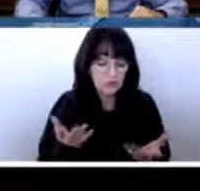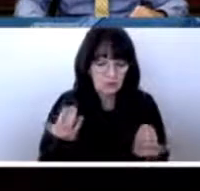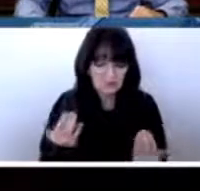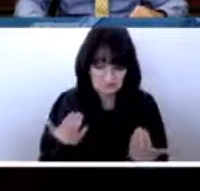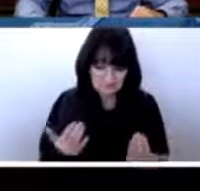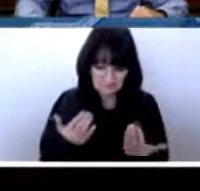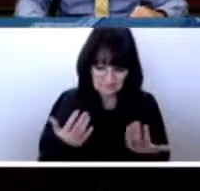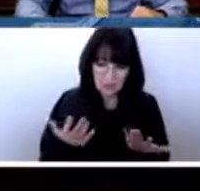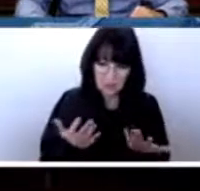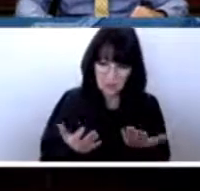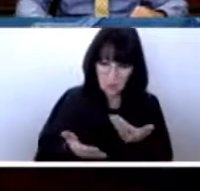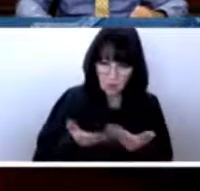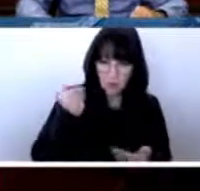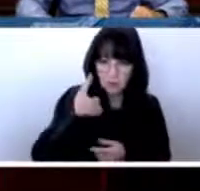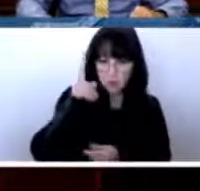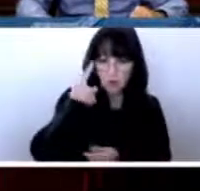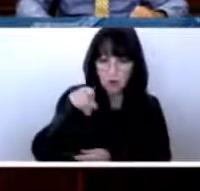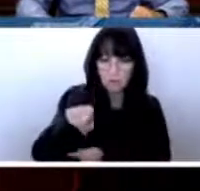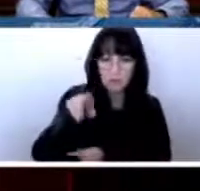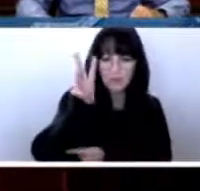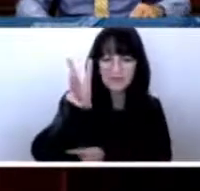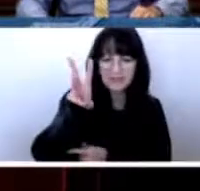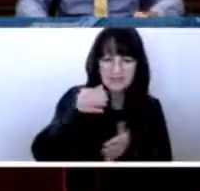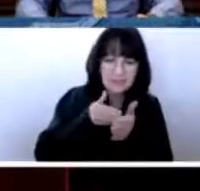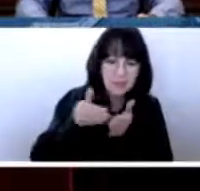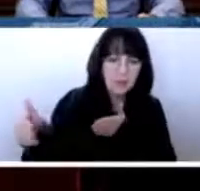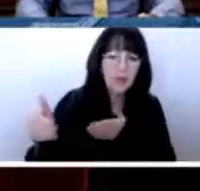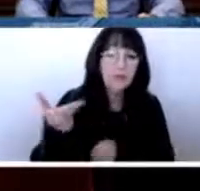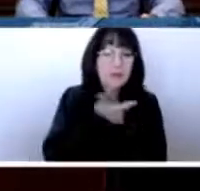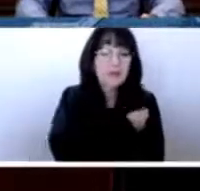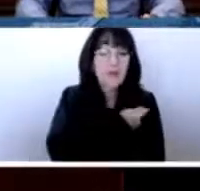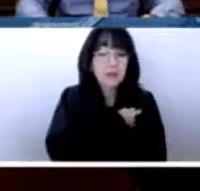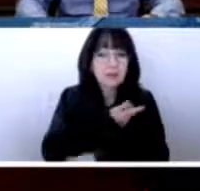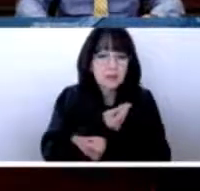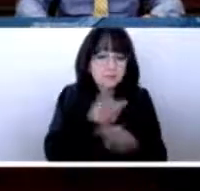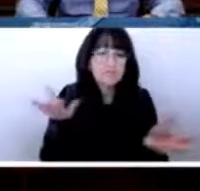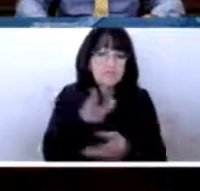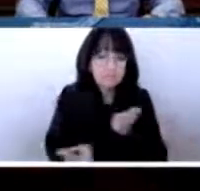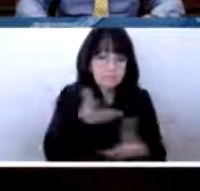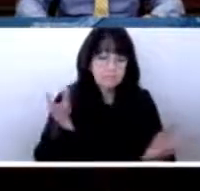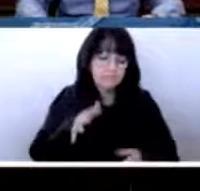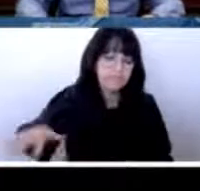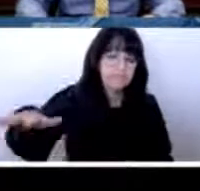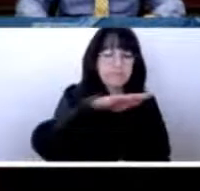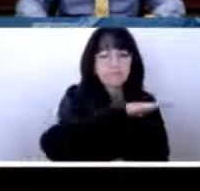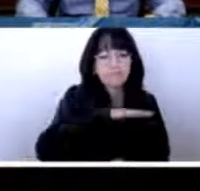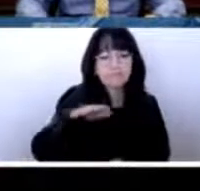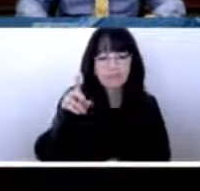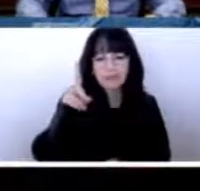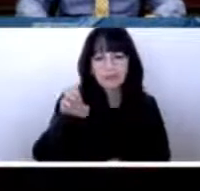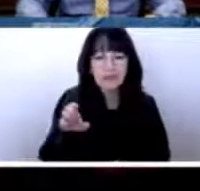almost 1.6 million vaccines administered, over